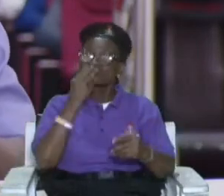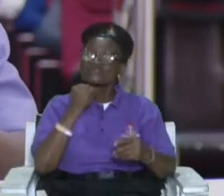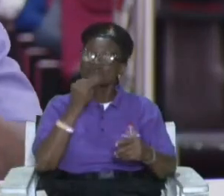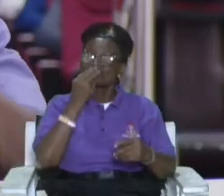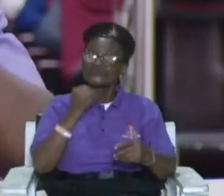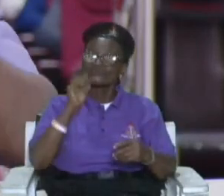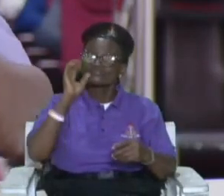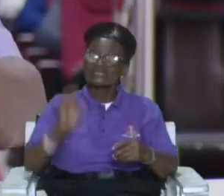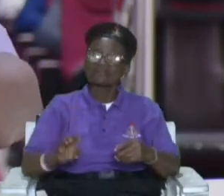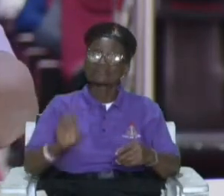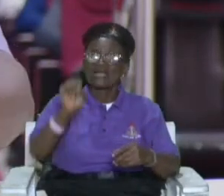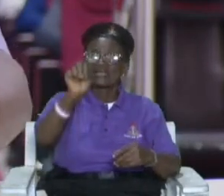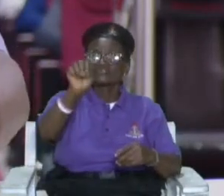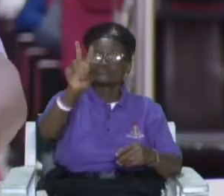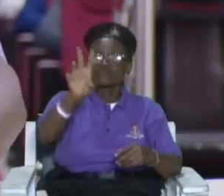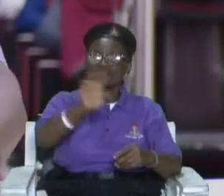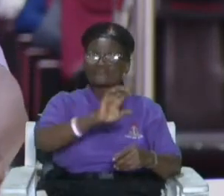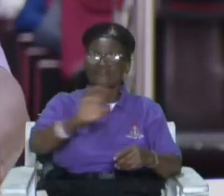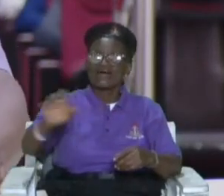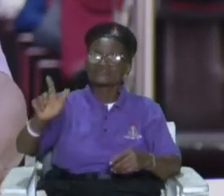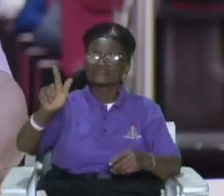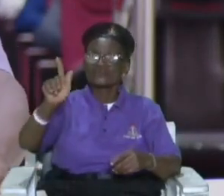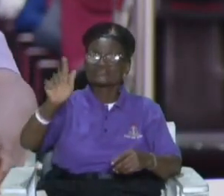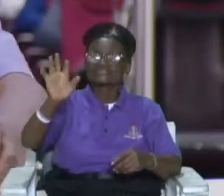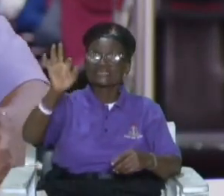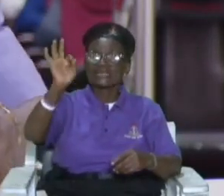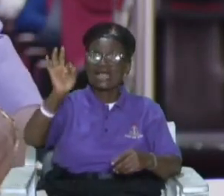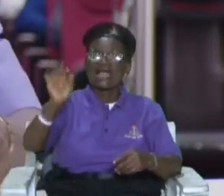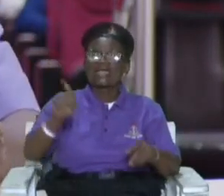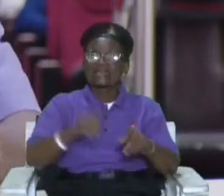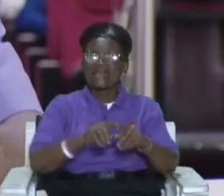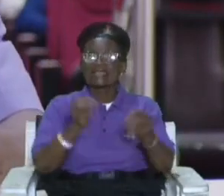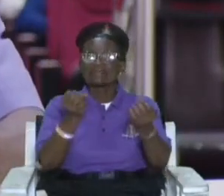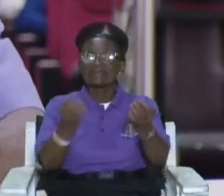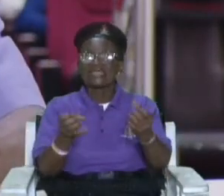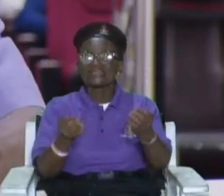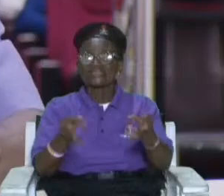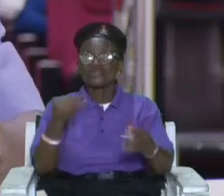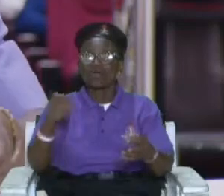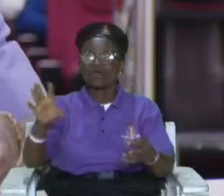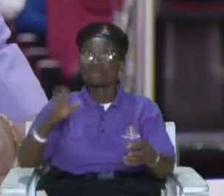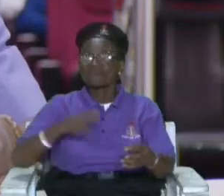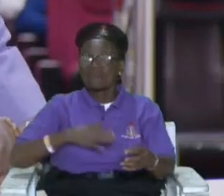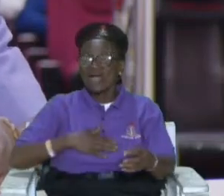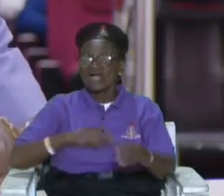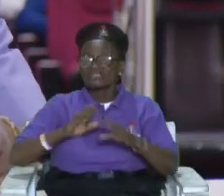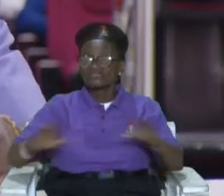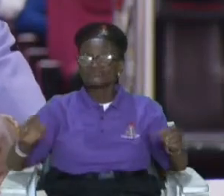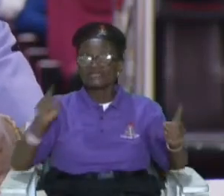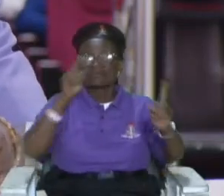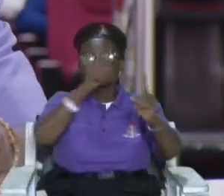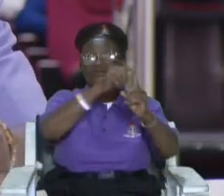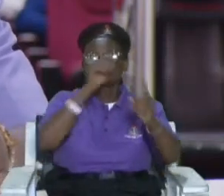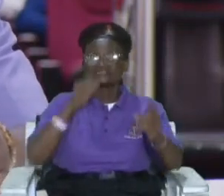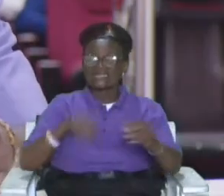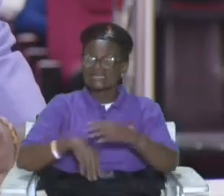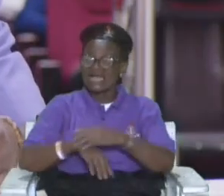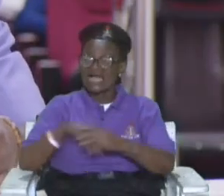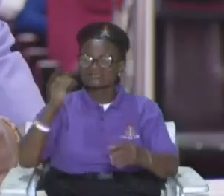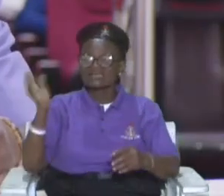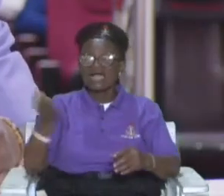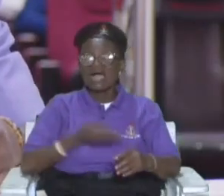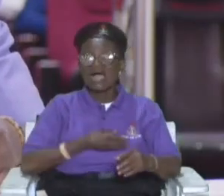verse 29, like many of my children pointed out, our God is a consuming fire.